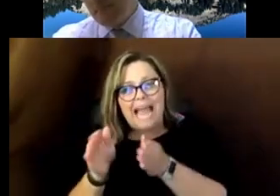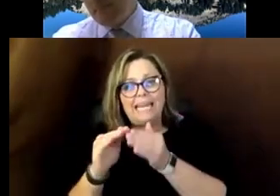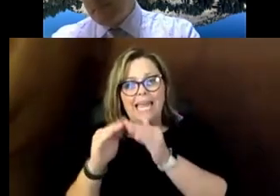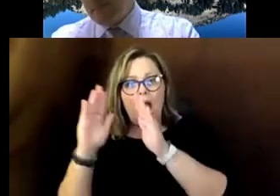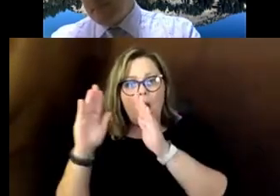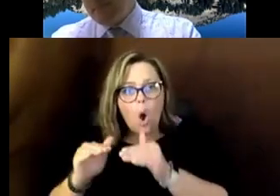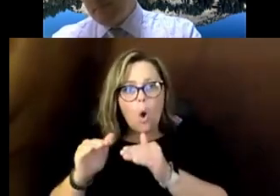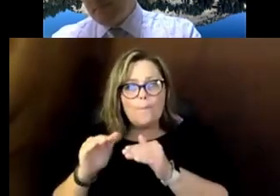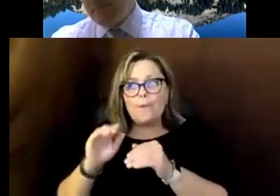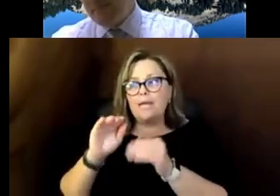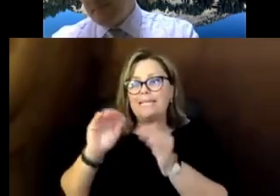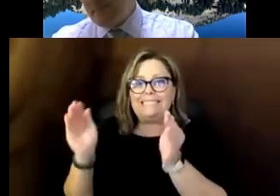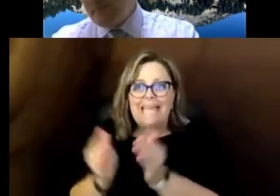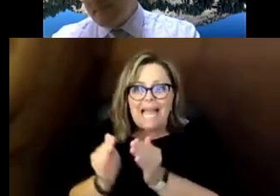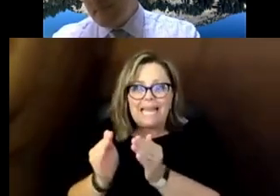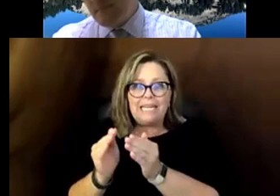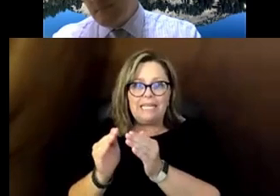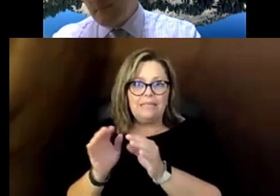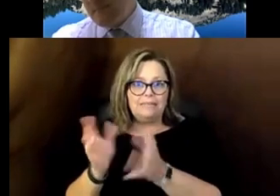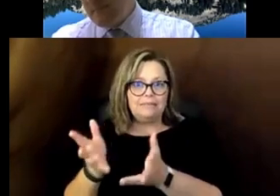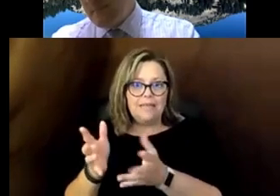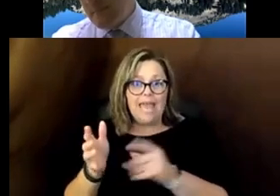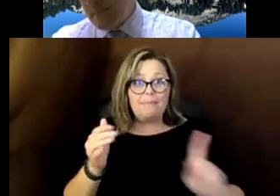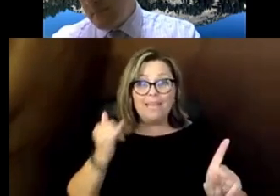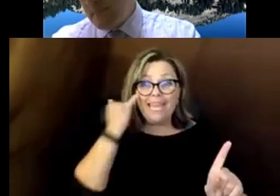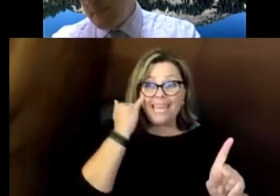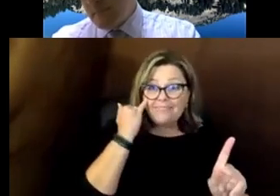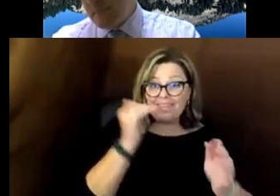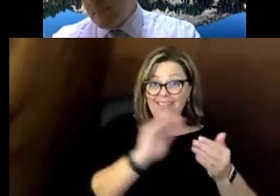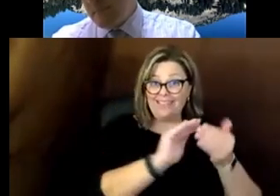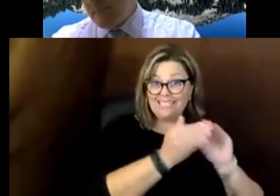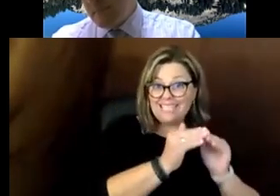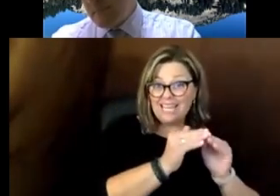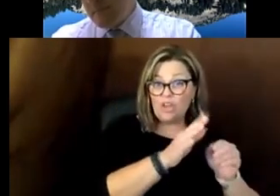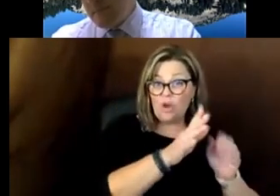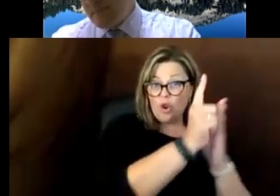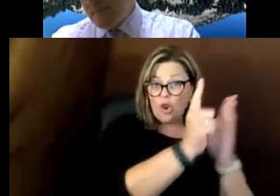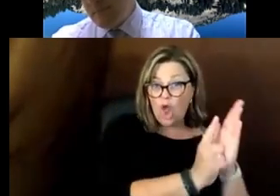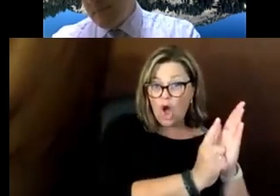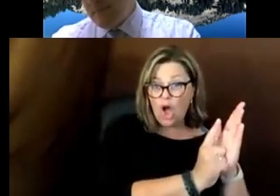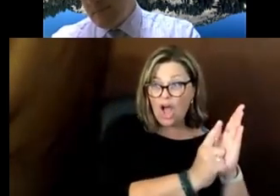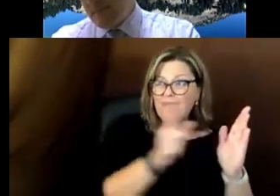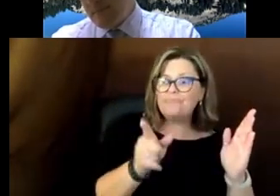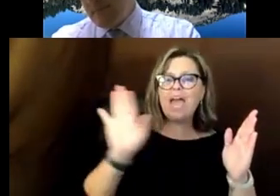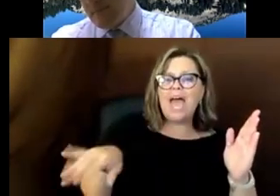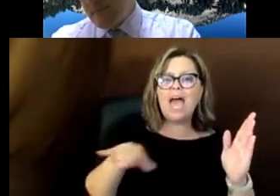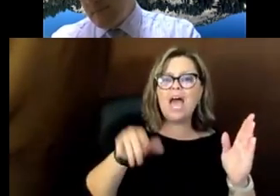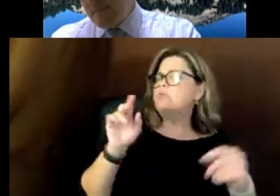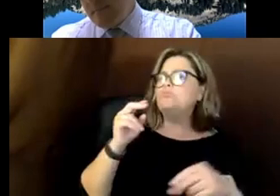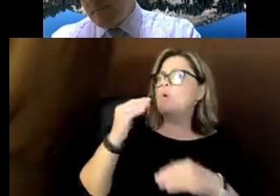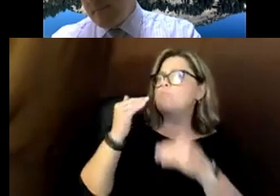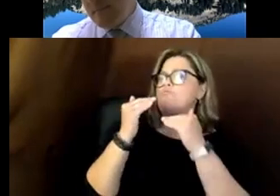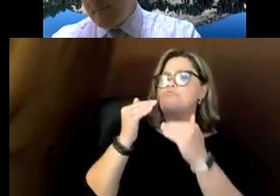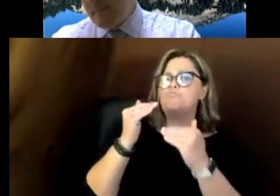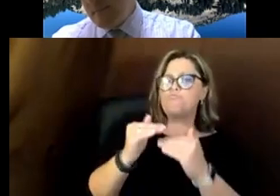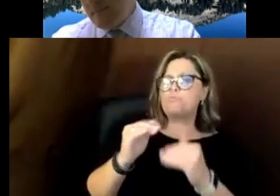we put restrictions on how folks are able to use their own property to address these kinds of issues,